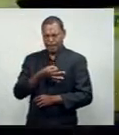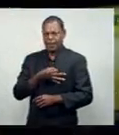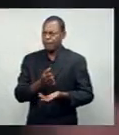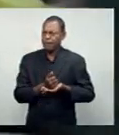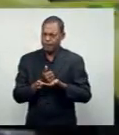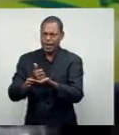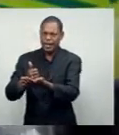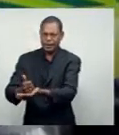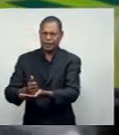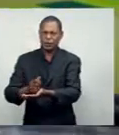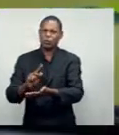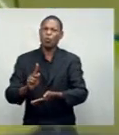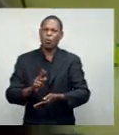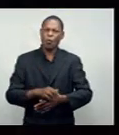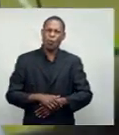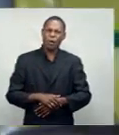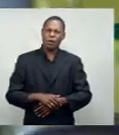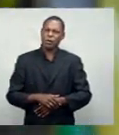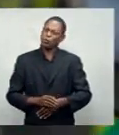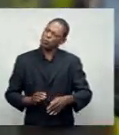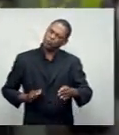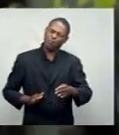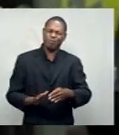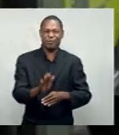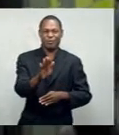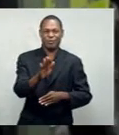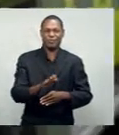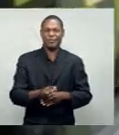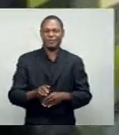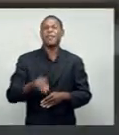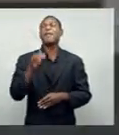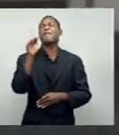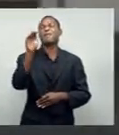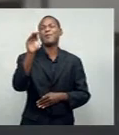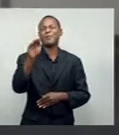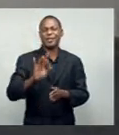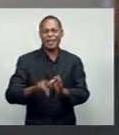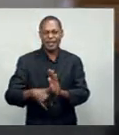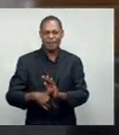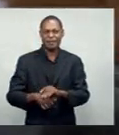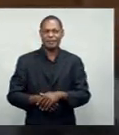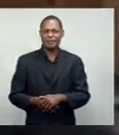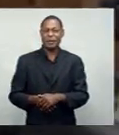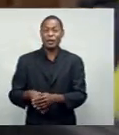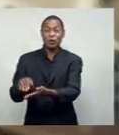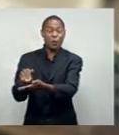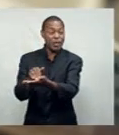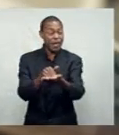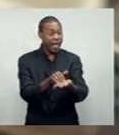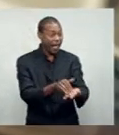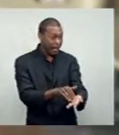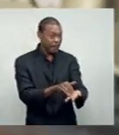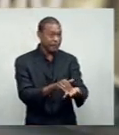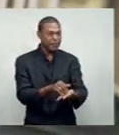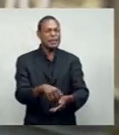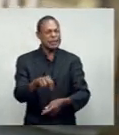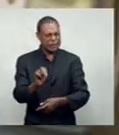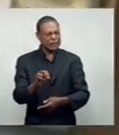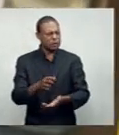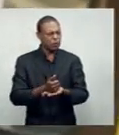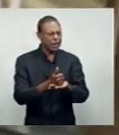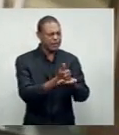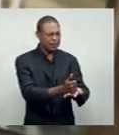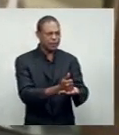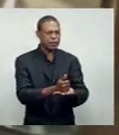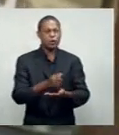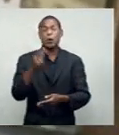large injection to our fleet for the foreseeable future. We believe that the health system is in need of some assistance, and so St John